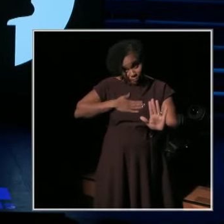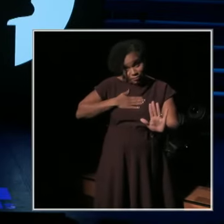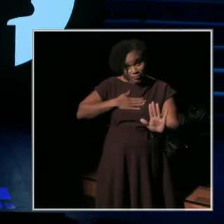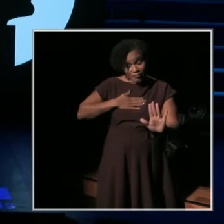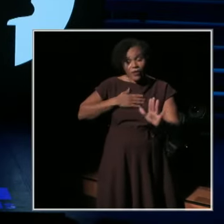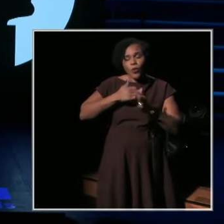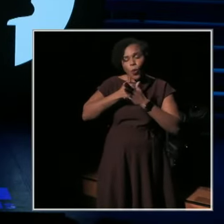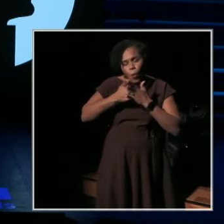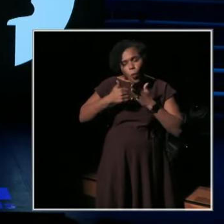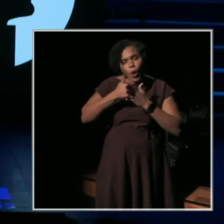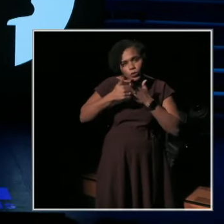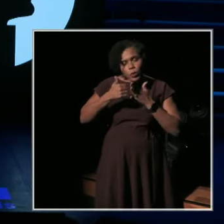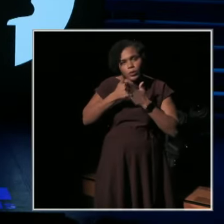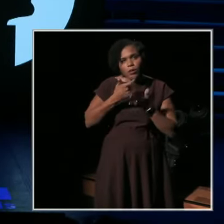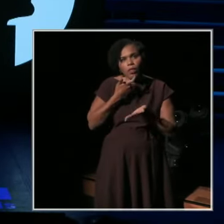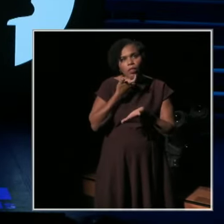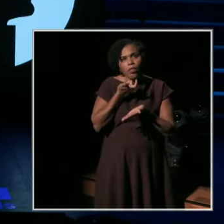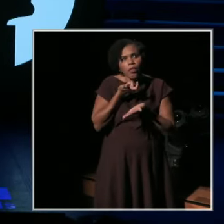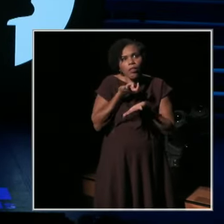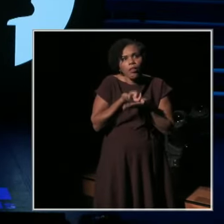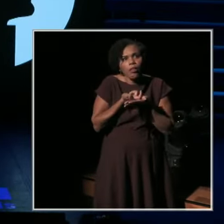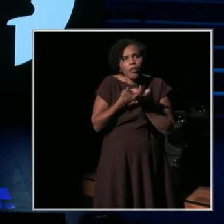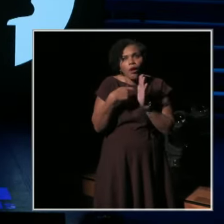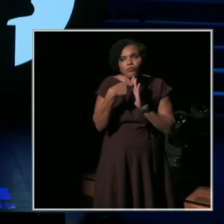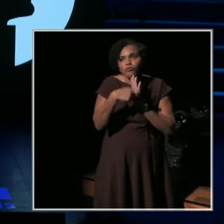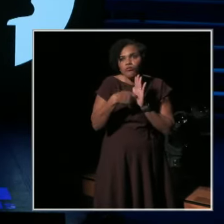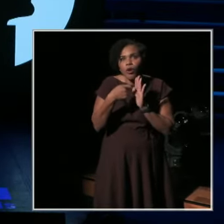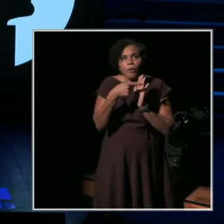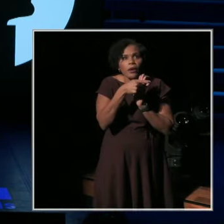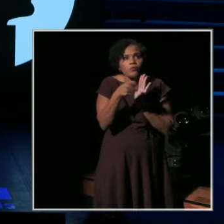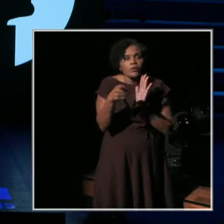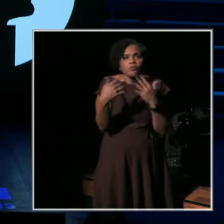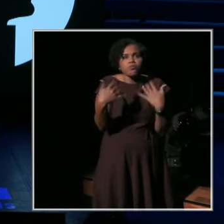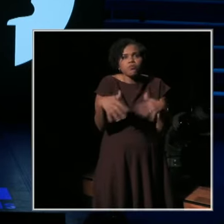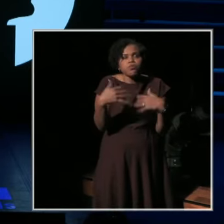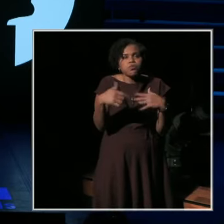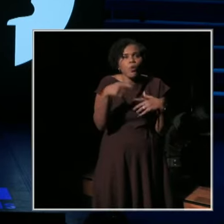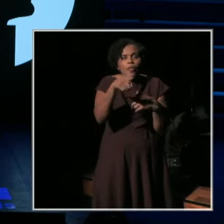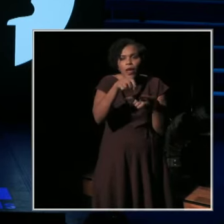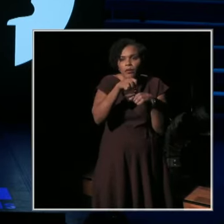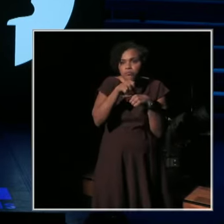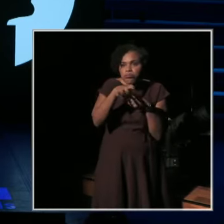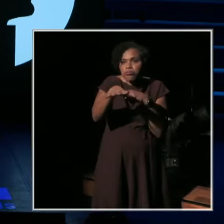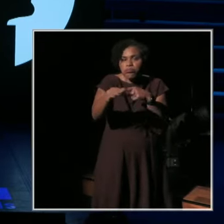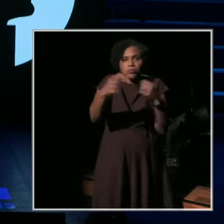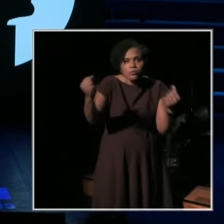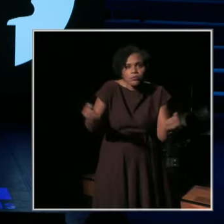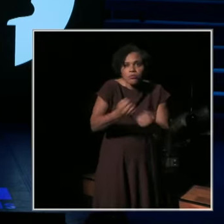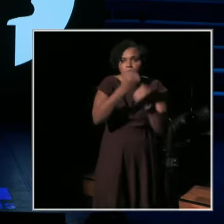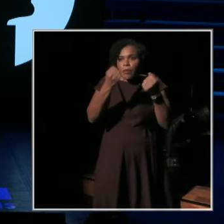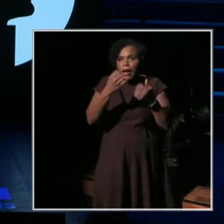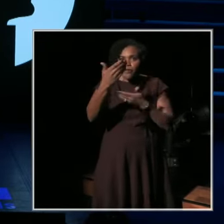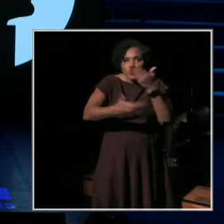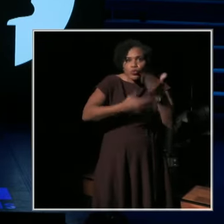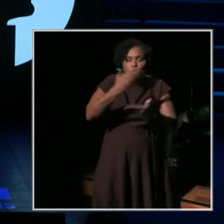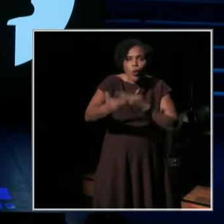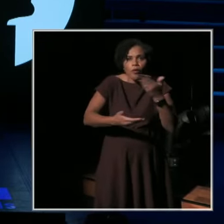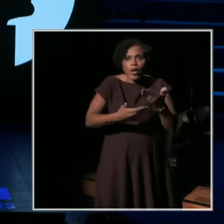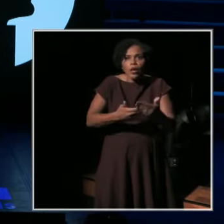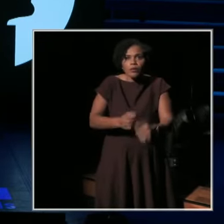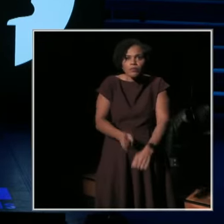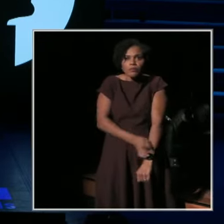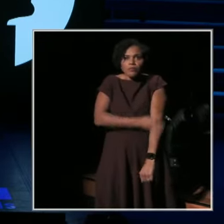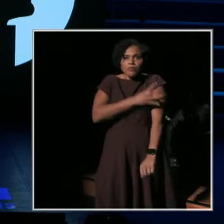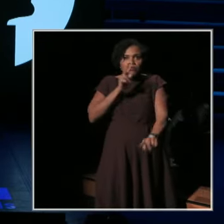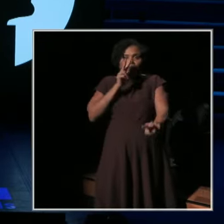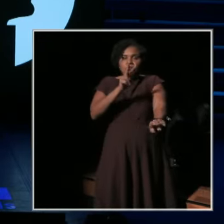I've always been in awe of how documentary makers share such powerful stories with the potential to genuinely change the